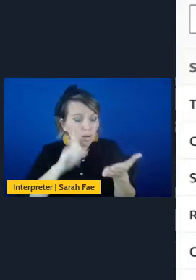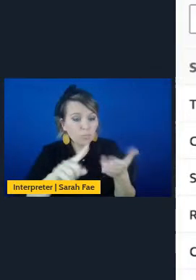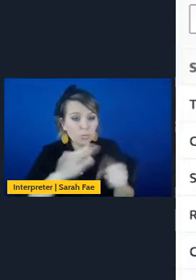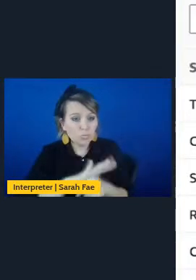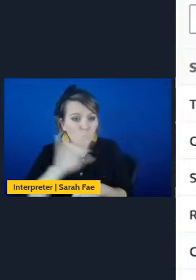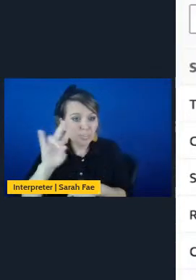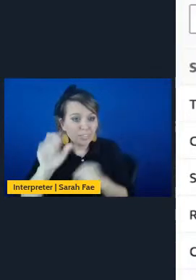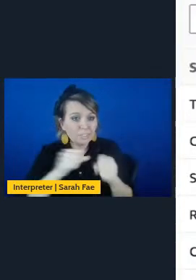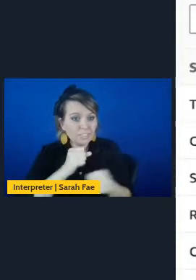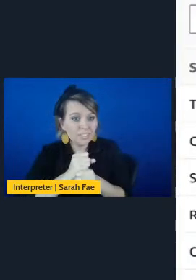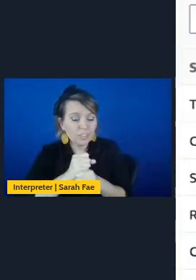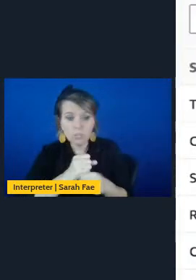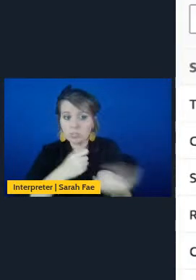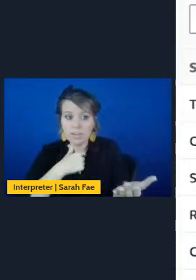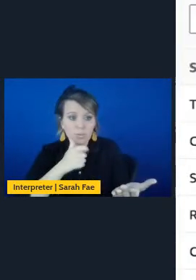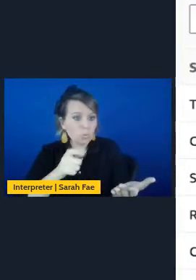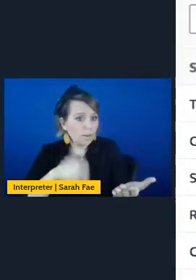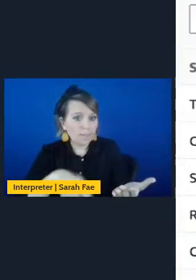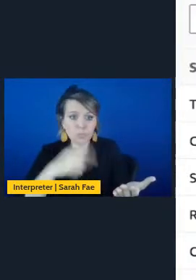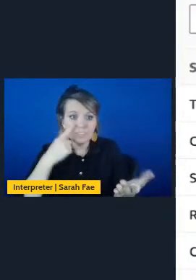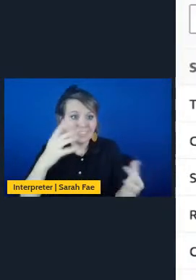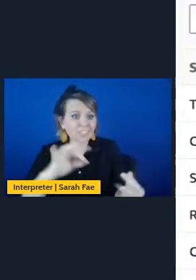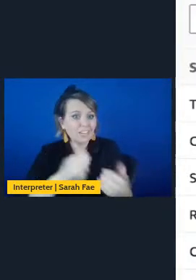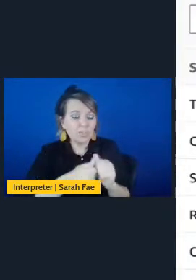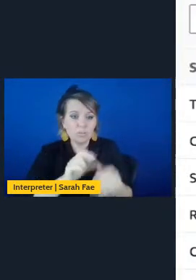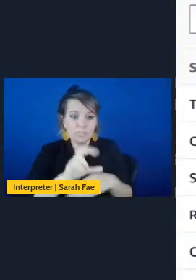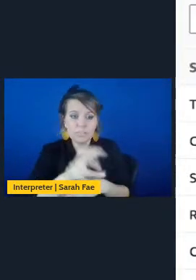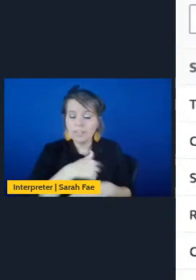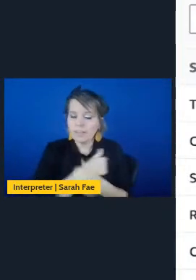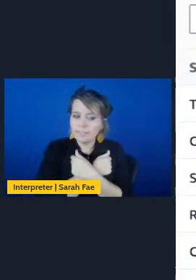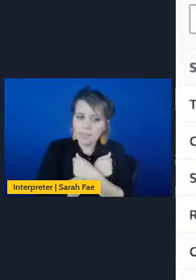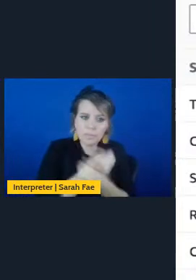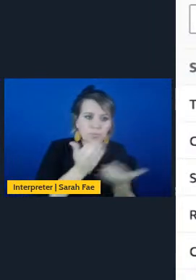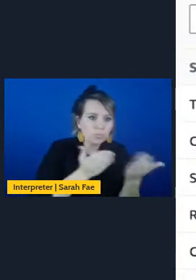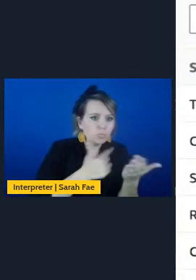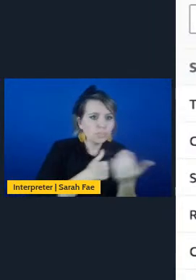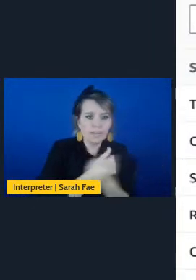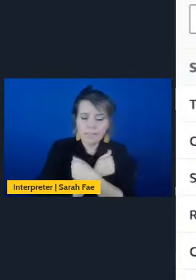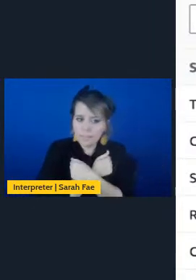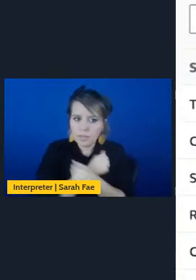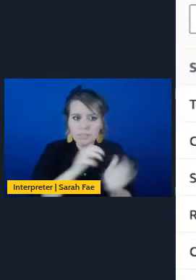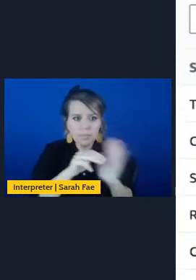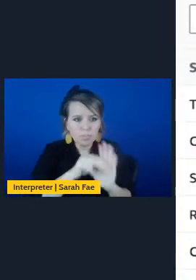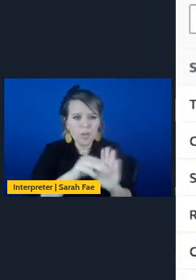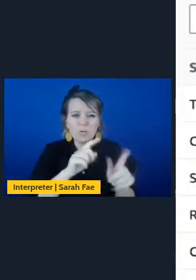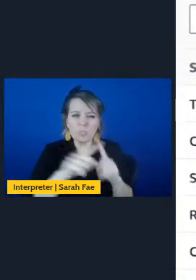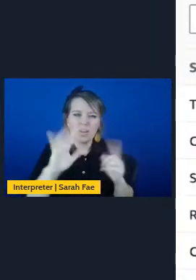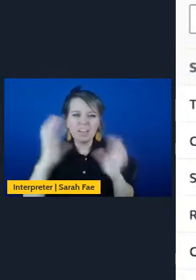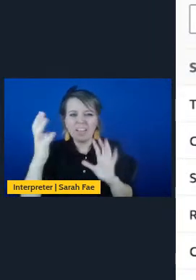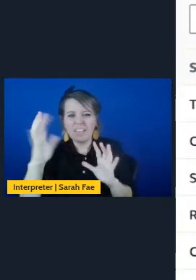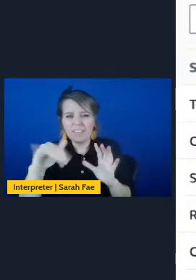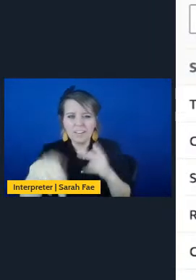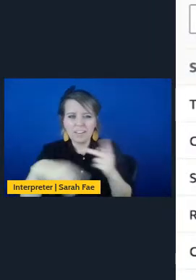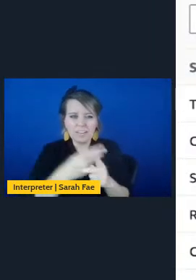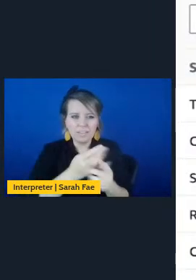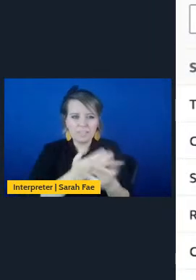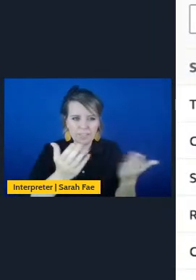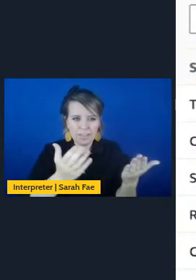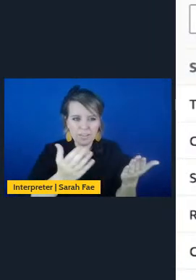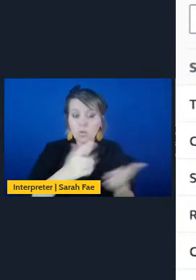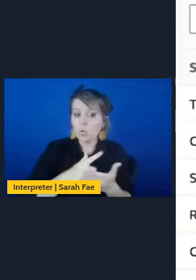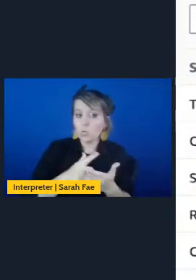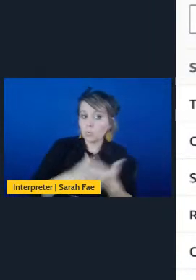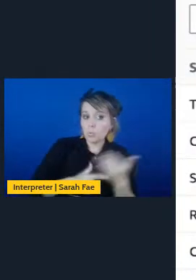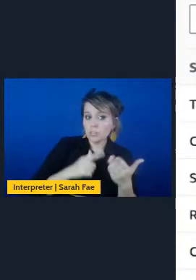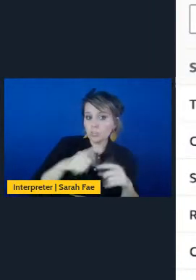is no longer an investment decision. I love the service, I love the model, but it does distort this kind of thing. What's not visible on